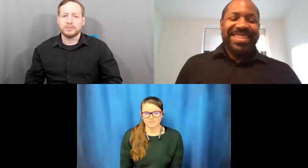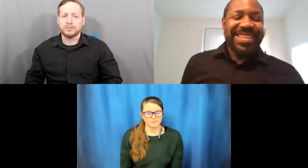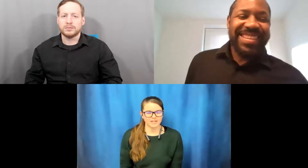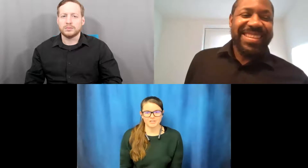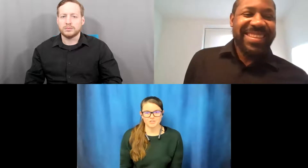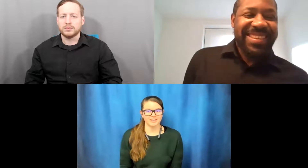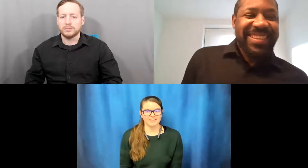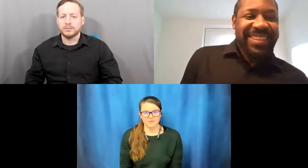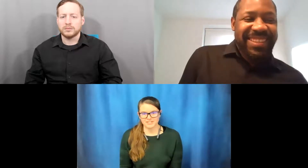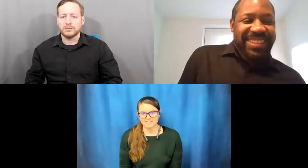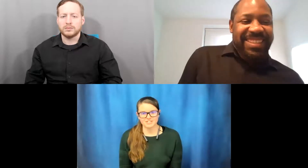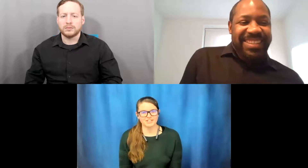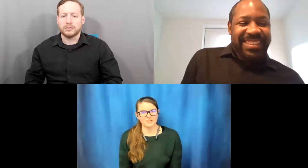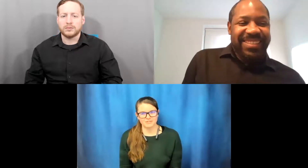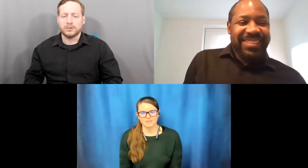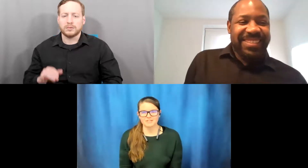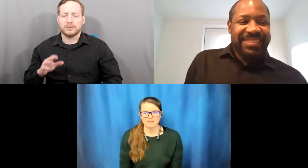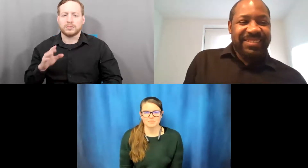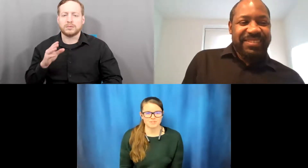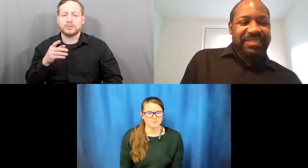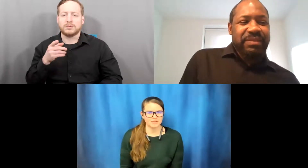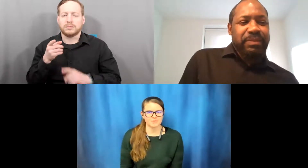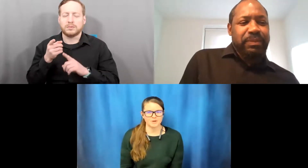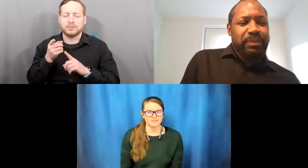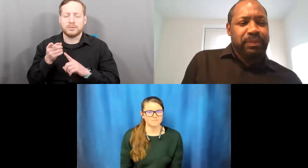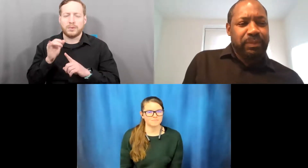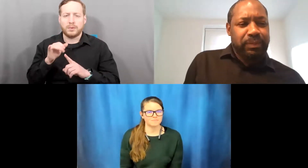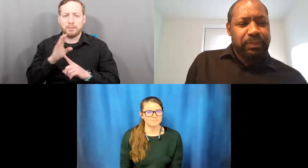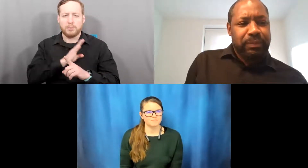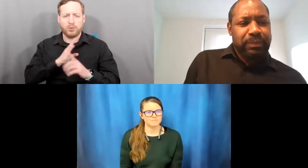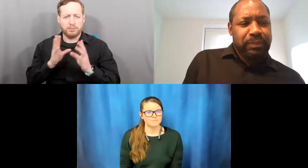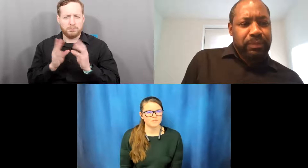don't plan on joining that organization and going further in depth, but just being a part.